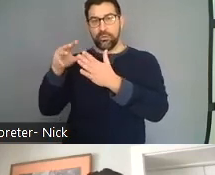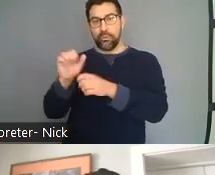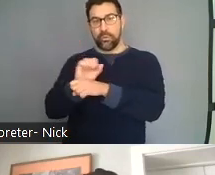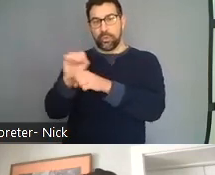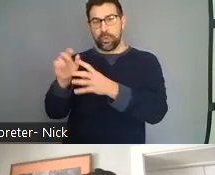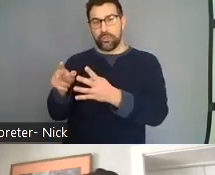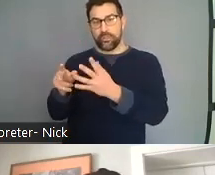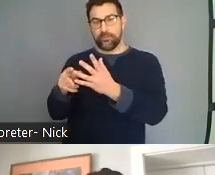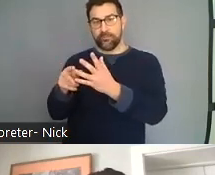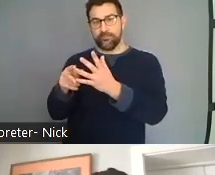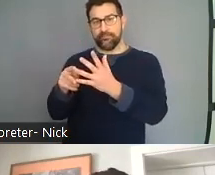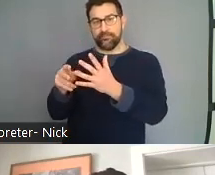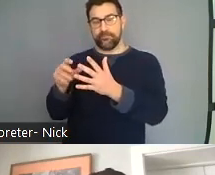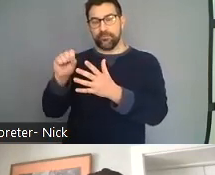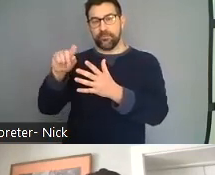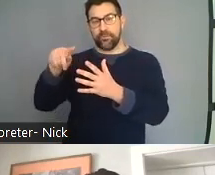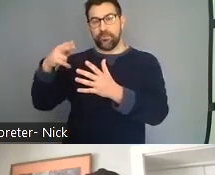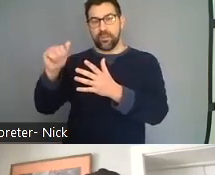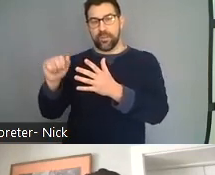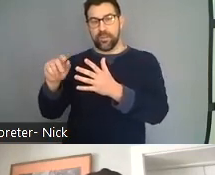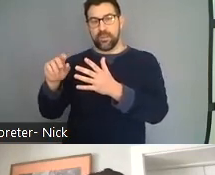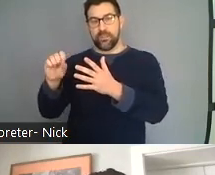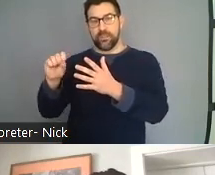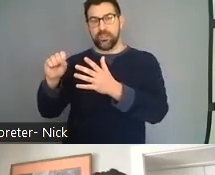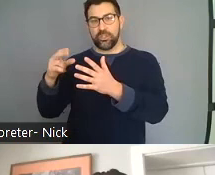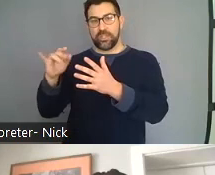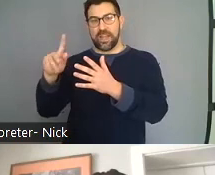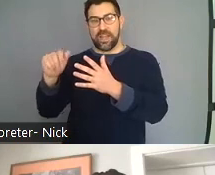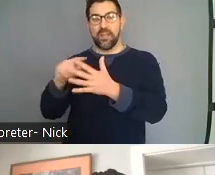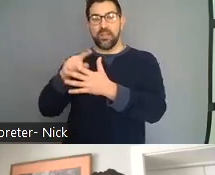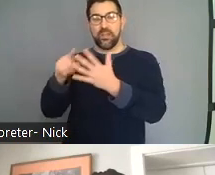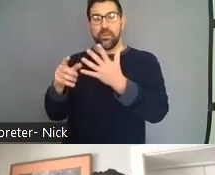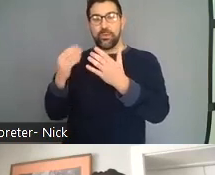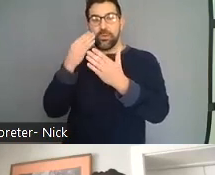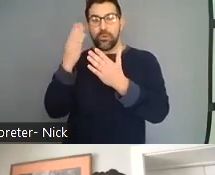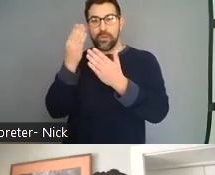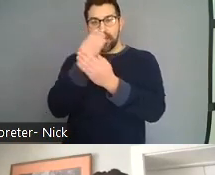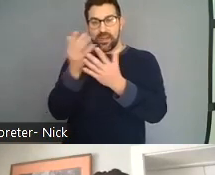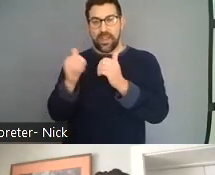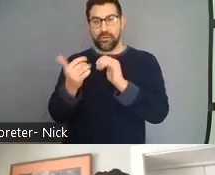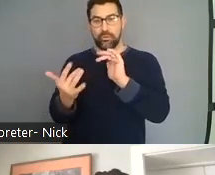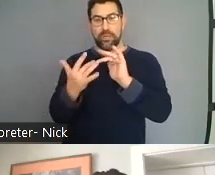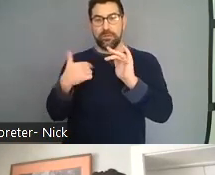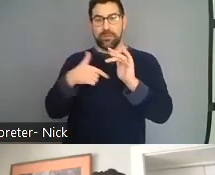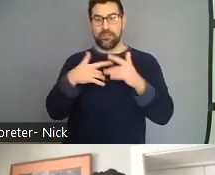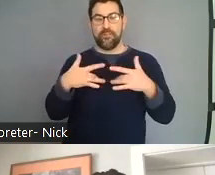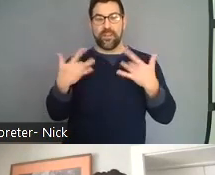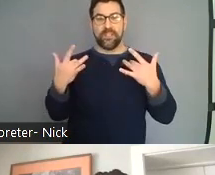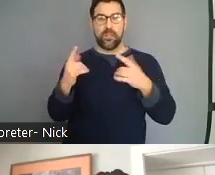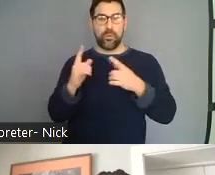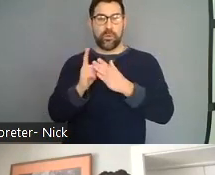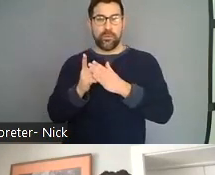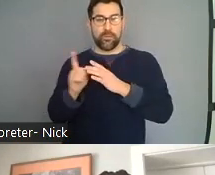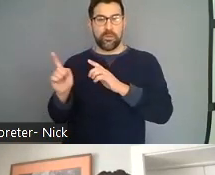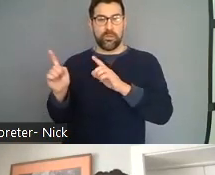and Sophia Rodriguez Berno. We want you to know that there is a way to keep in touch with center events. Take a moment to go to